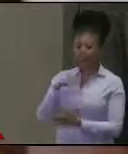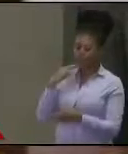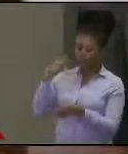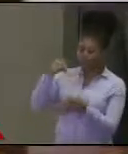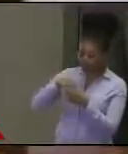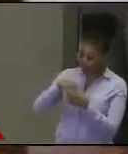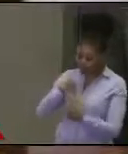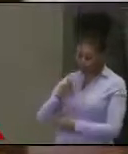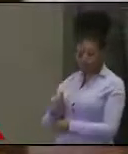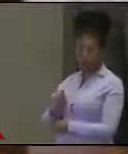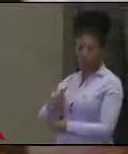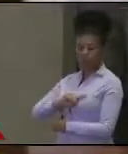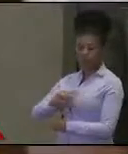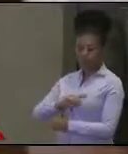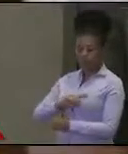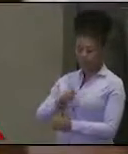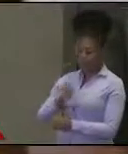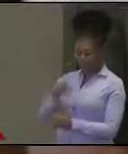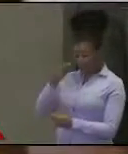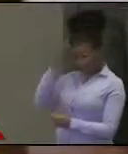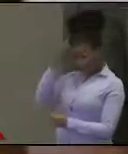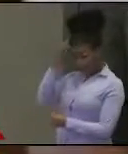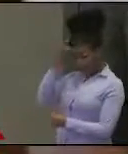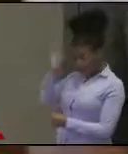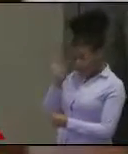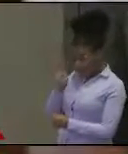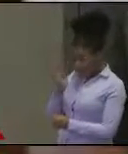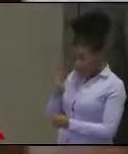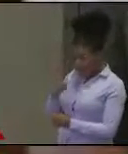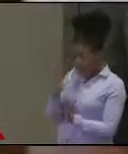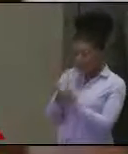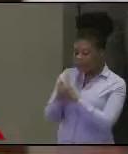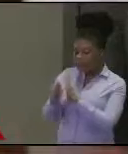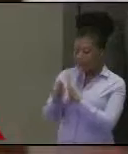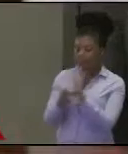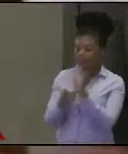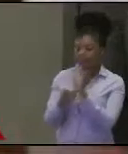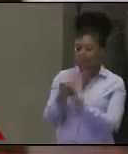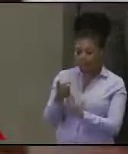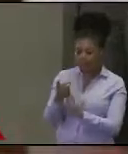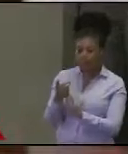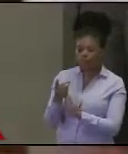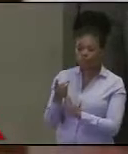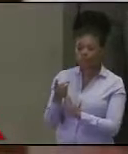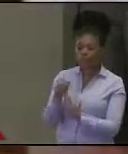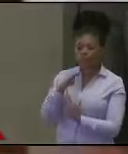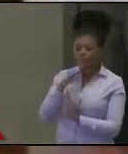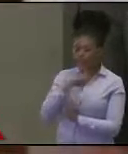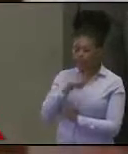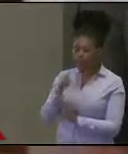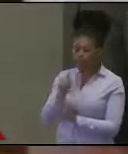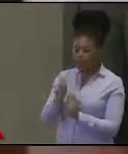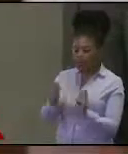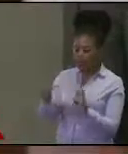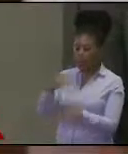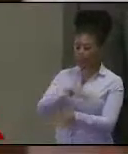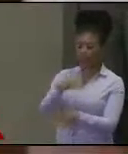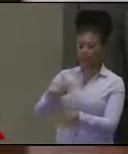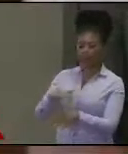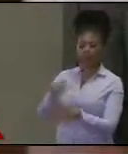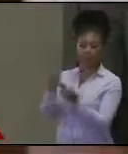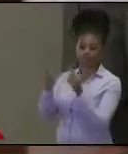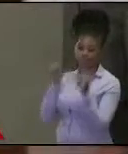that so that the legally government has from a skills development fund. It is not spent outside